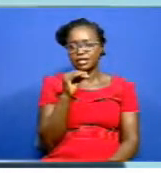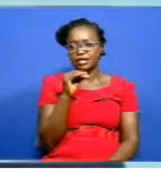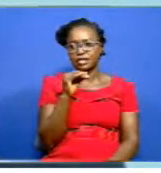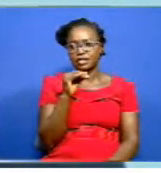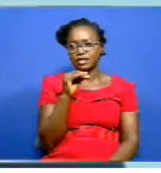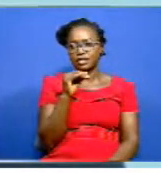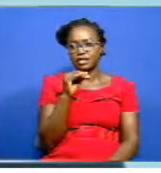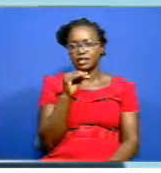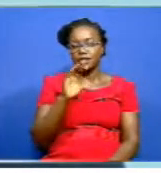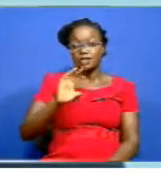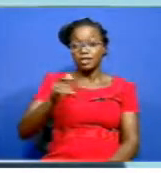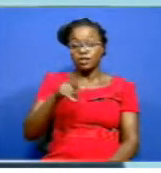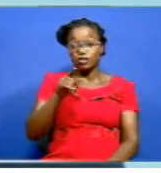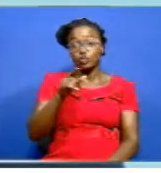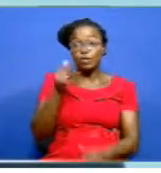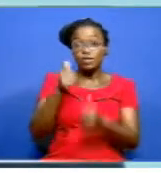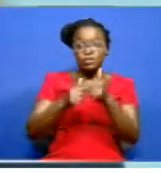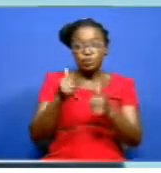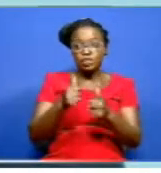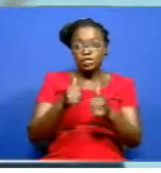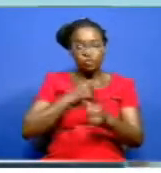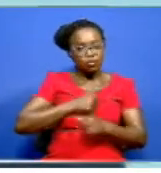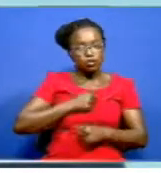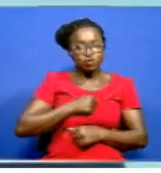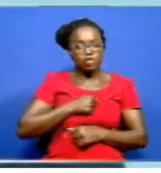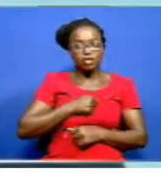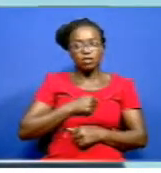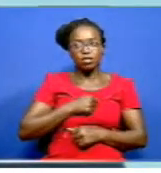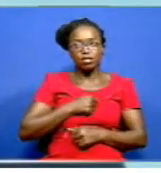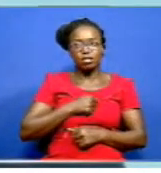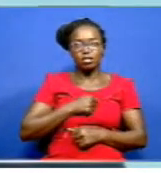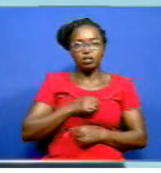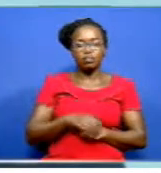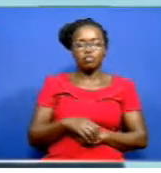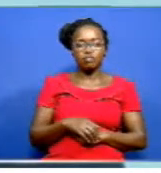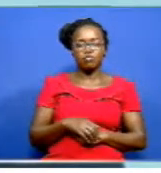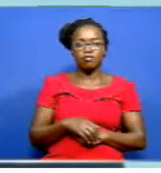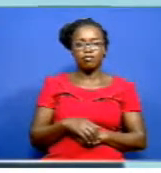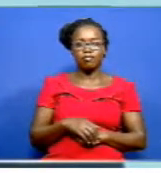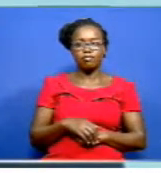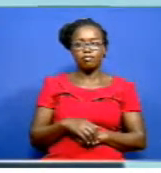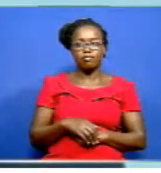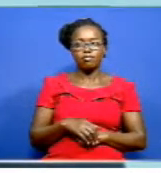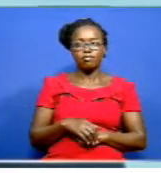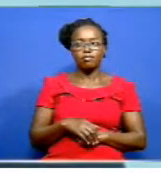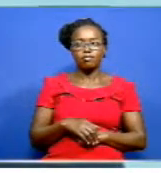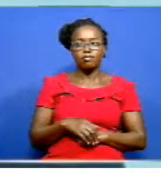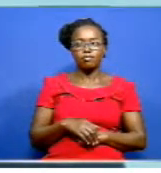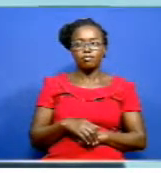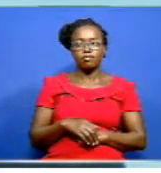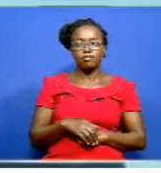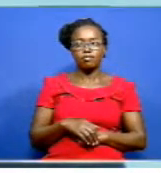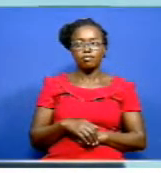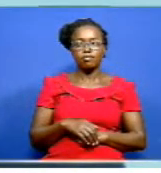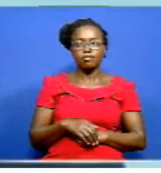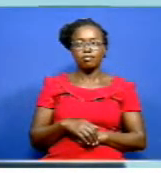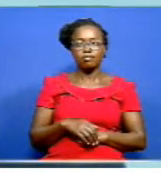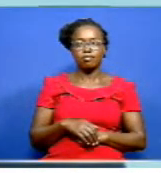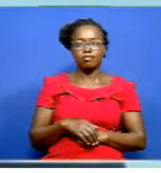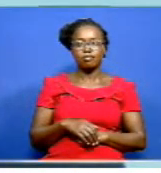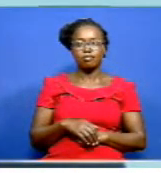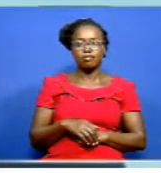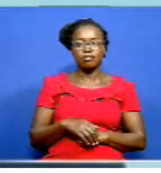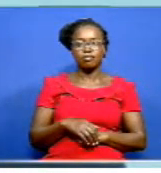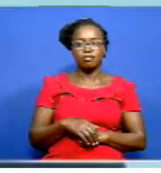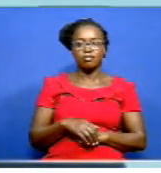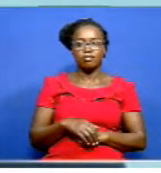which county do you come from? Sorry to ask, but not profiling, we just want to. I come from different counties, Mombasa and